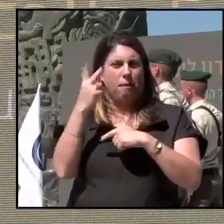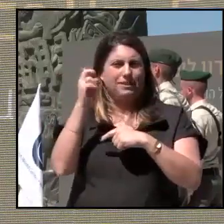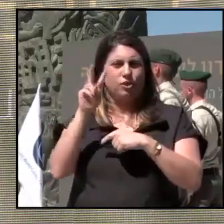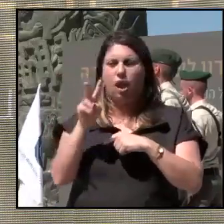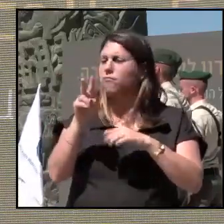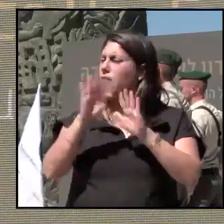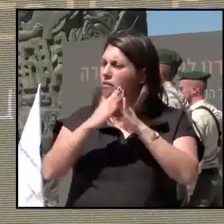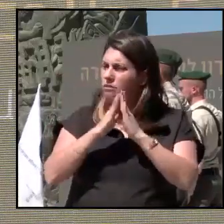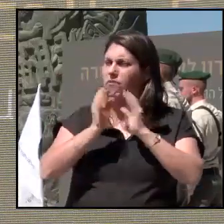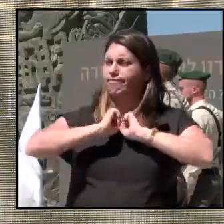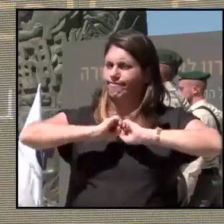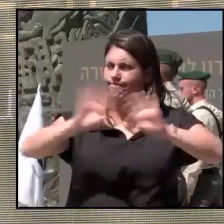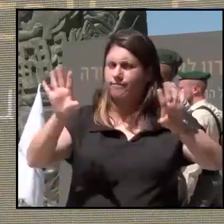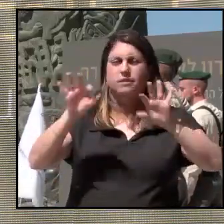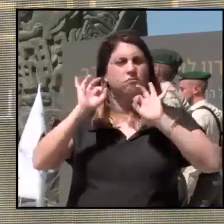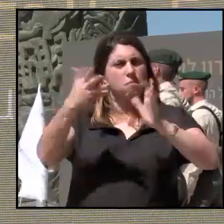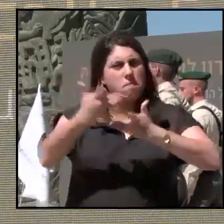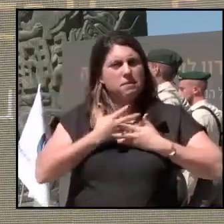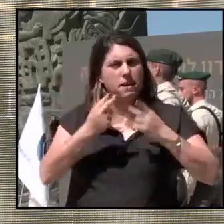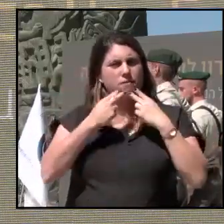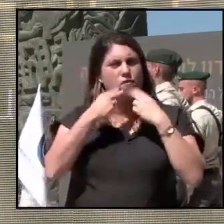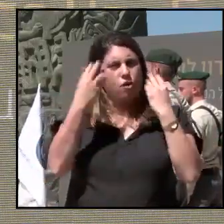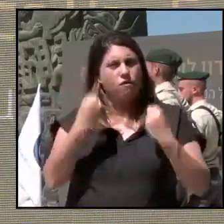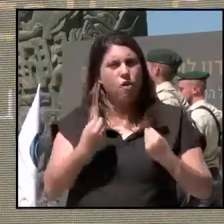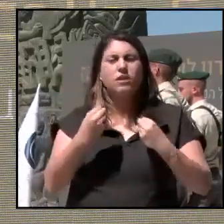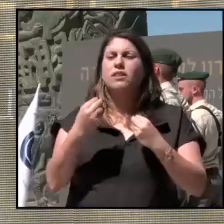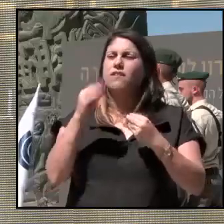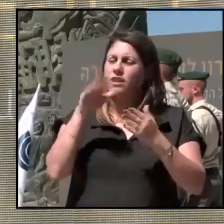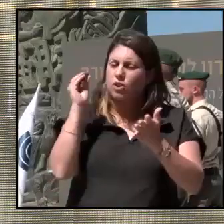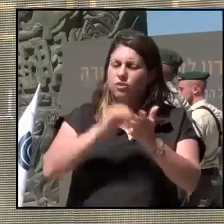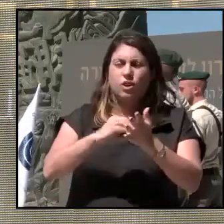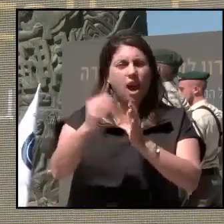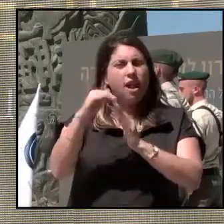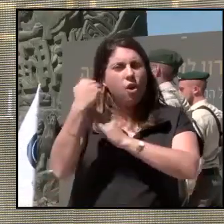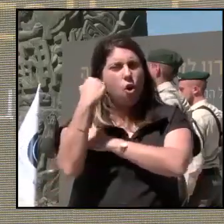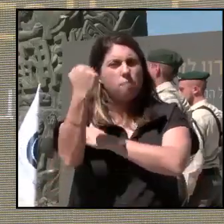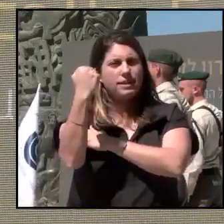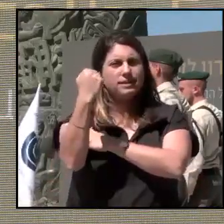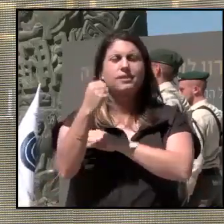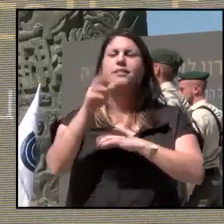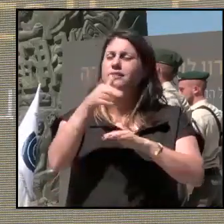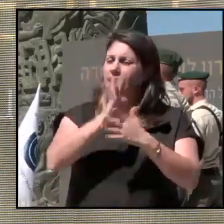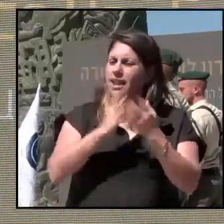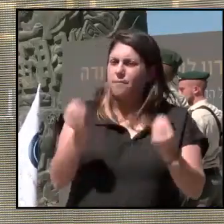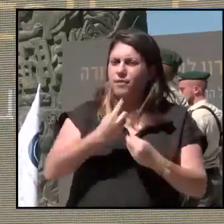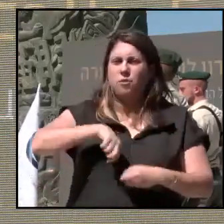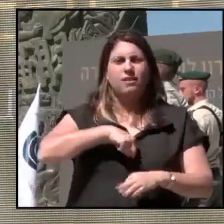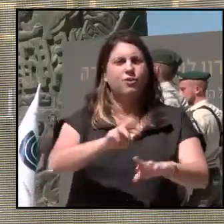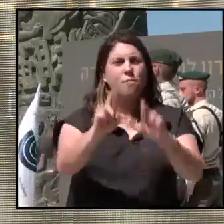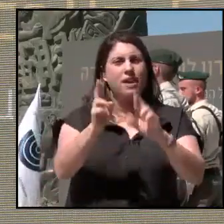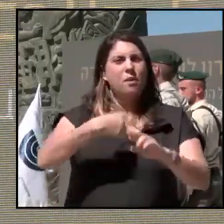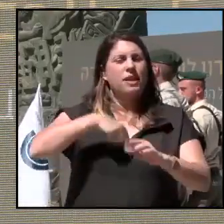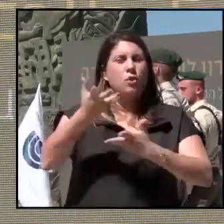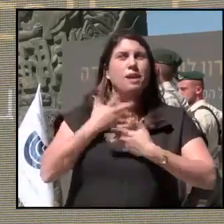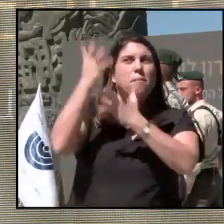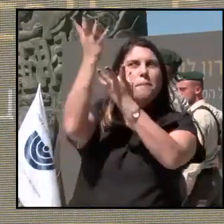a repository of miraculous and courageous deeds. Its contents, some of which we hoped were inspired by